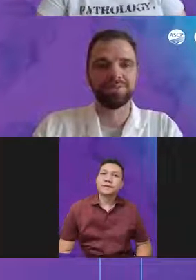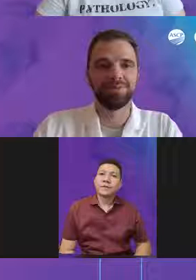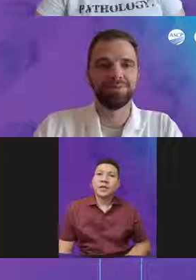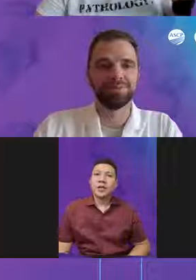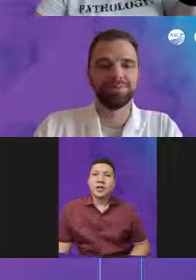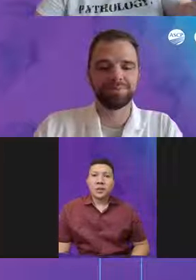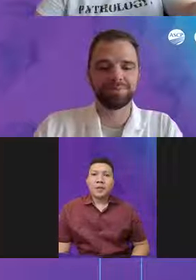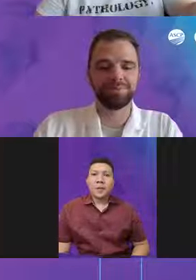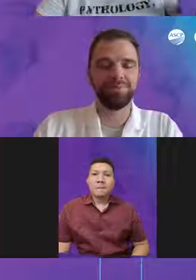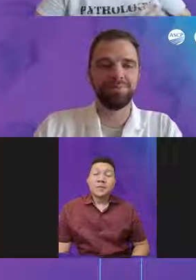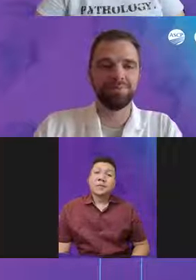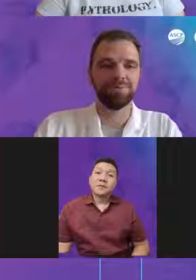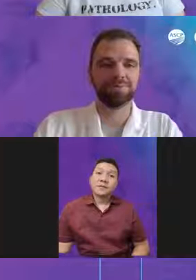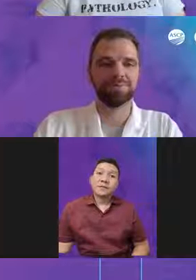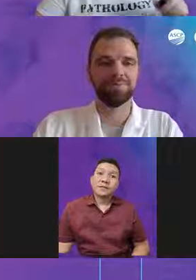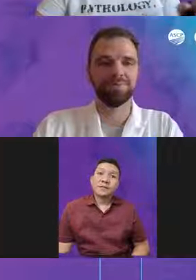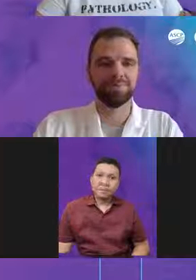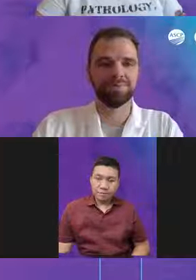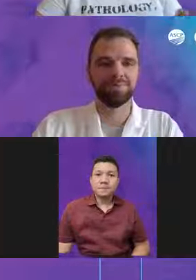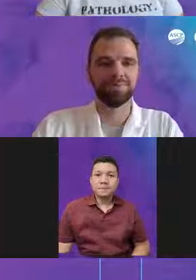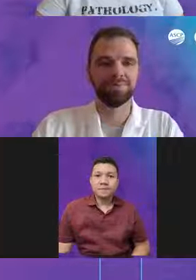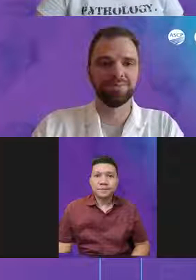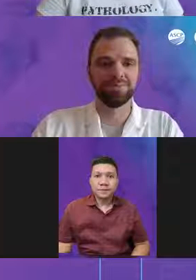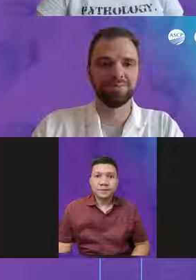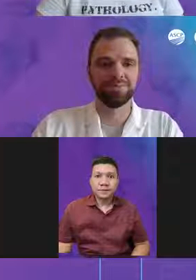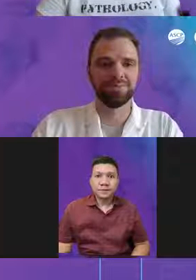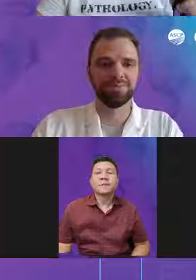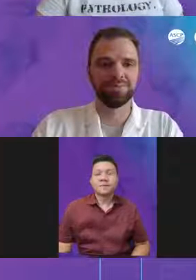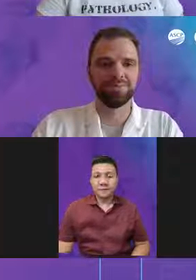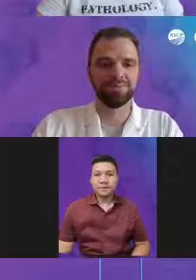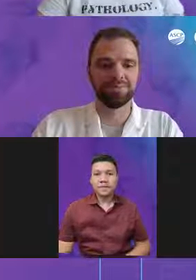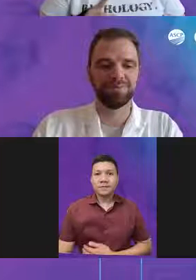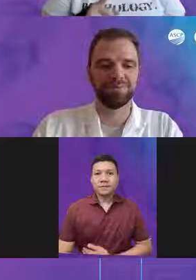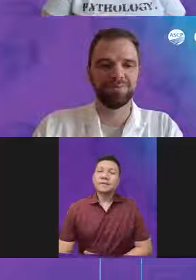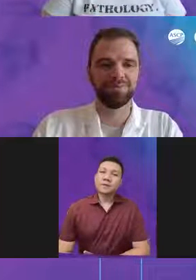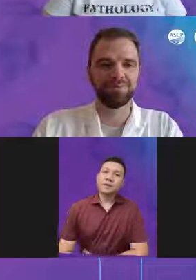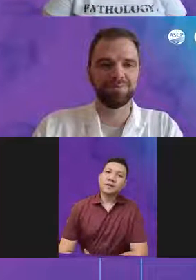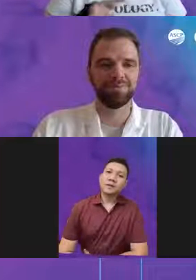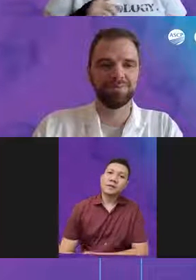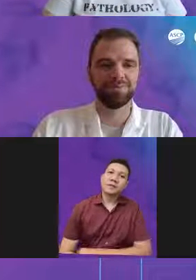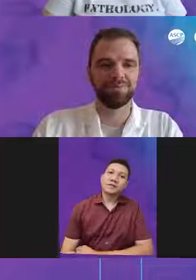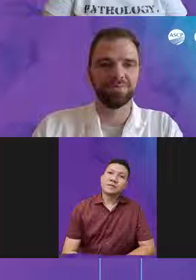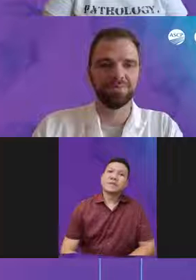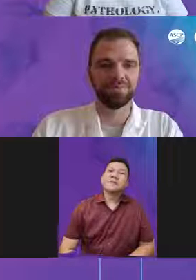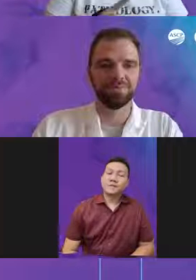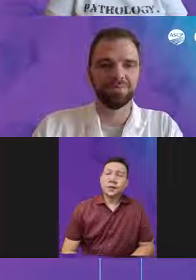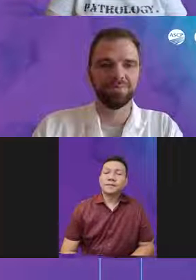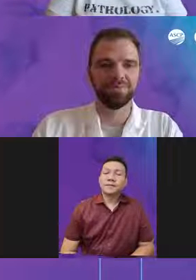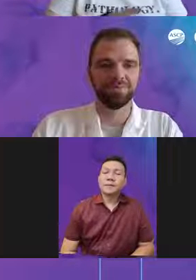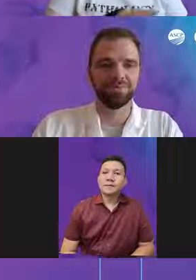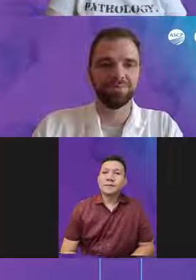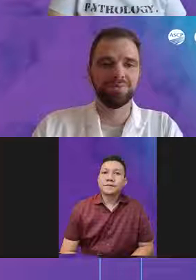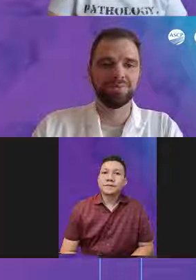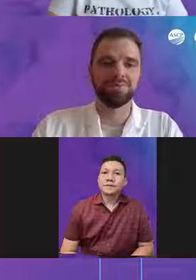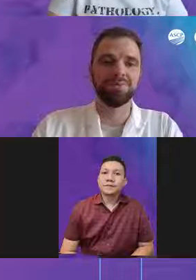the issue. And she said, look, it's right there. There weren't that many of them, but with his clinical history, what was happening,